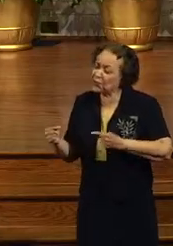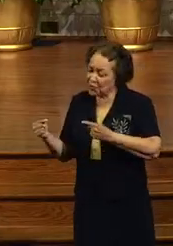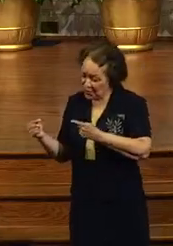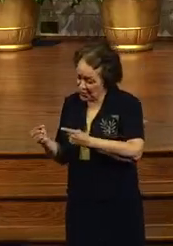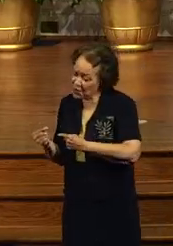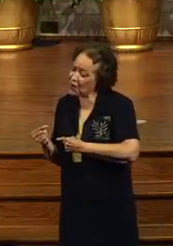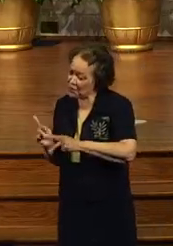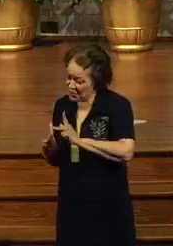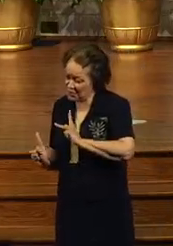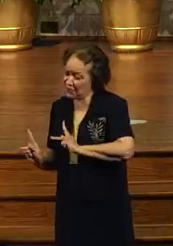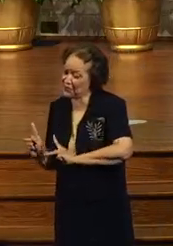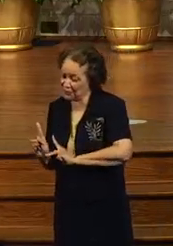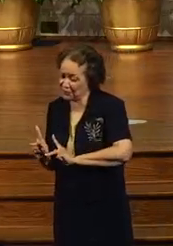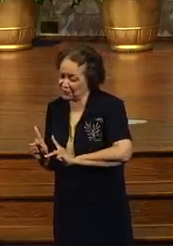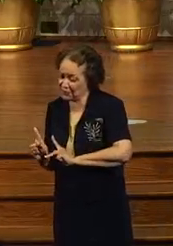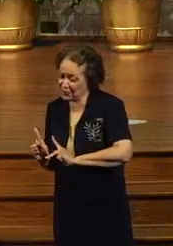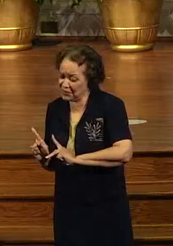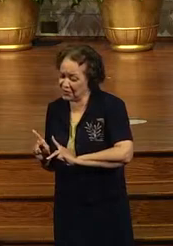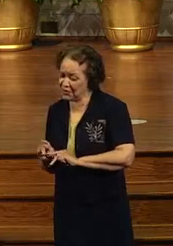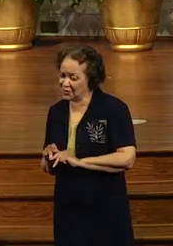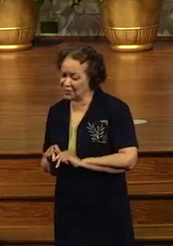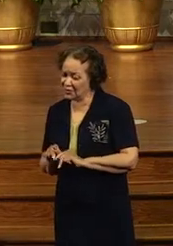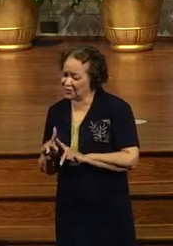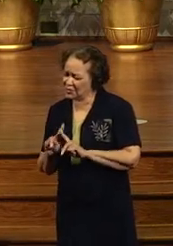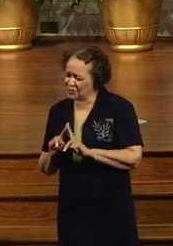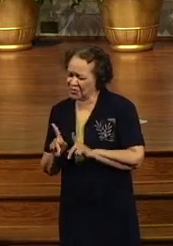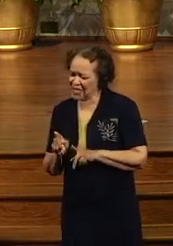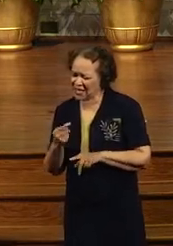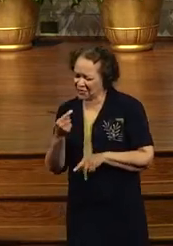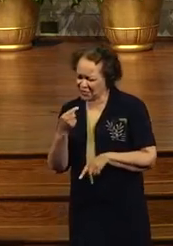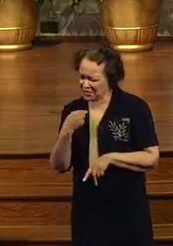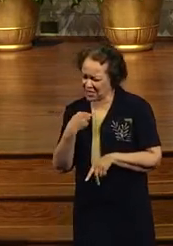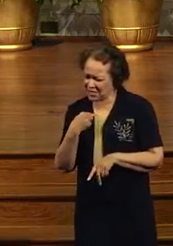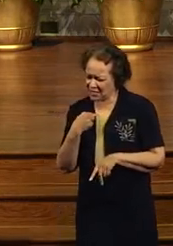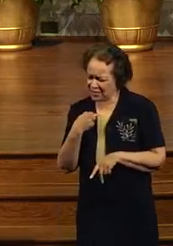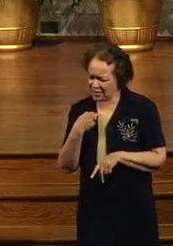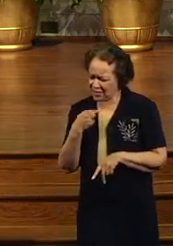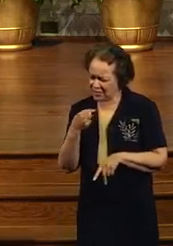hurt people. But I dare to say that